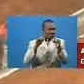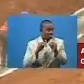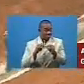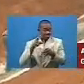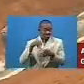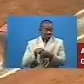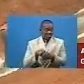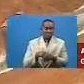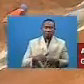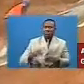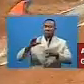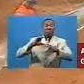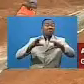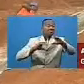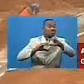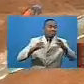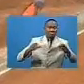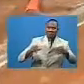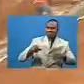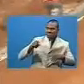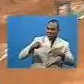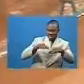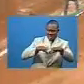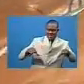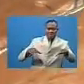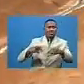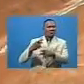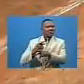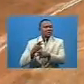These include the construction of spherical tanks for the storage of